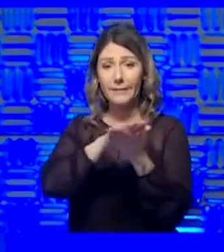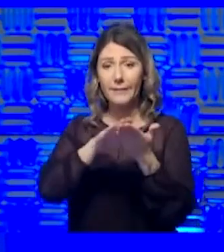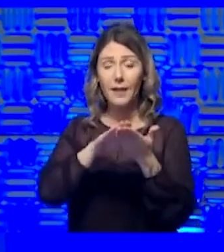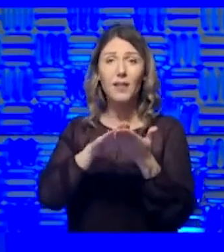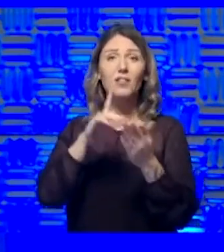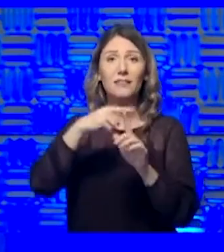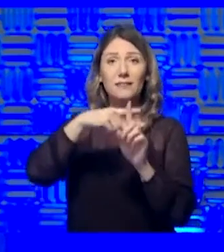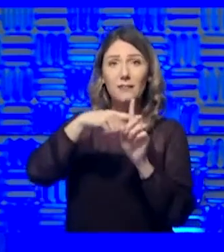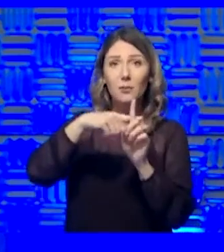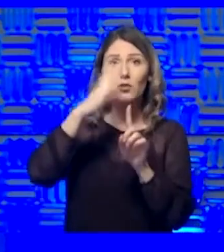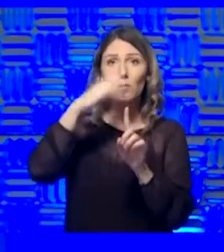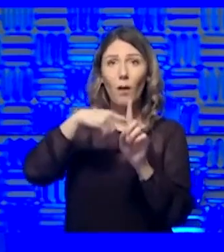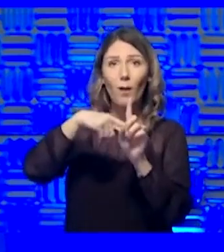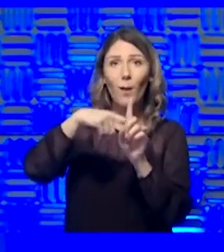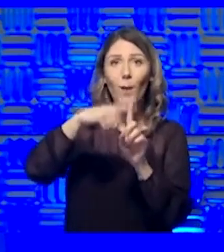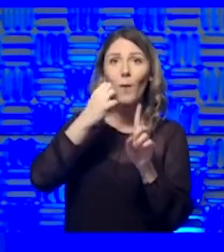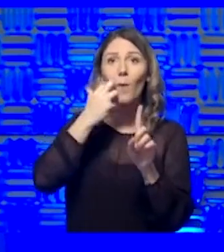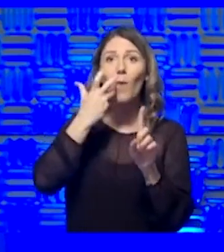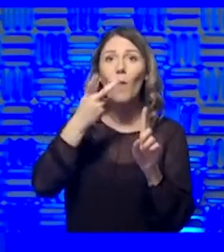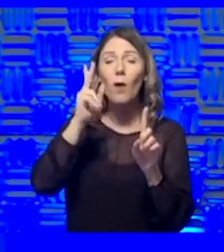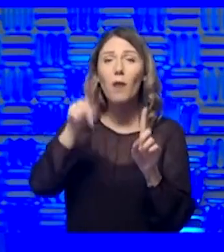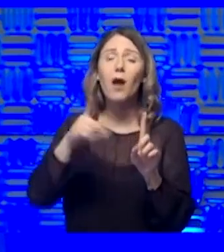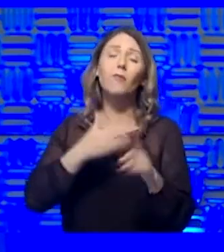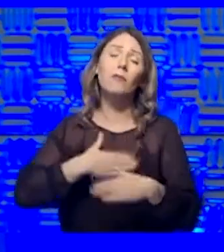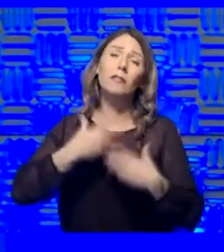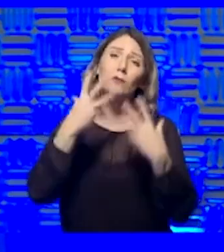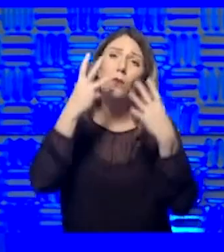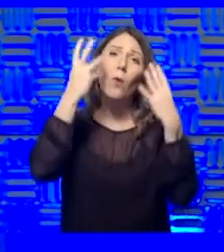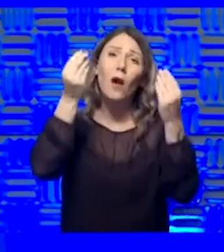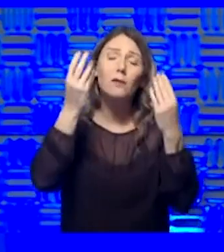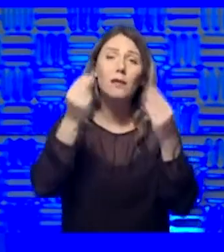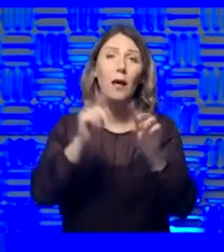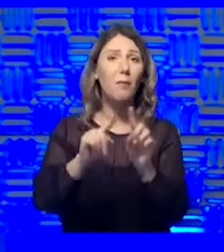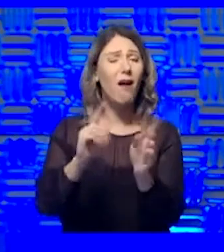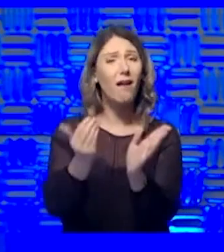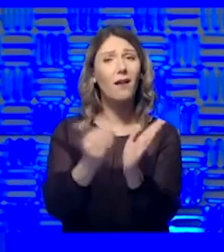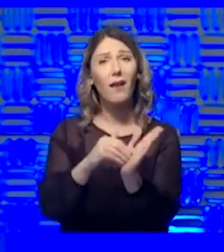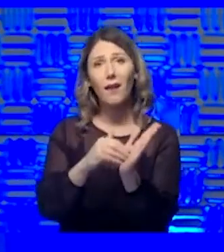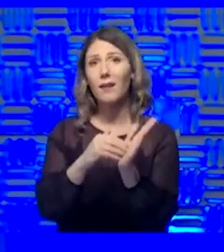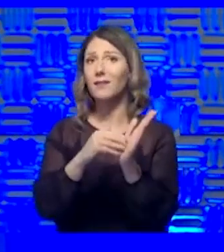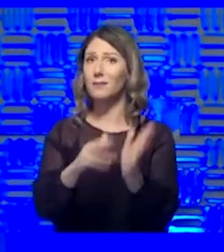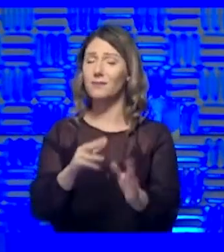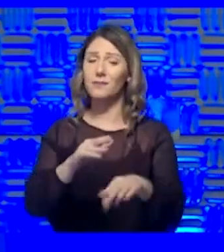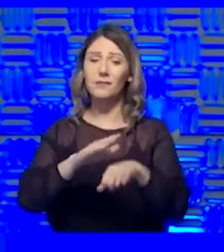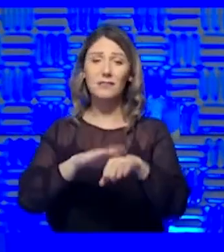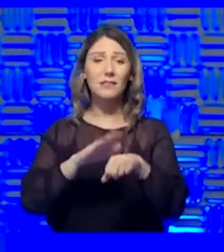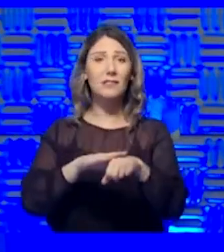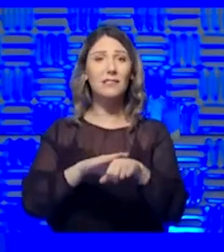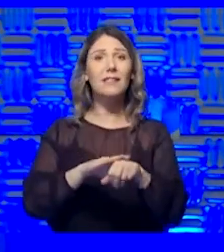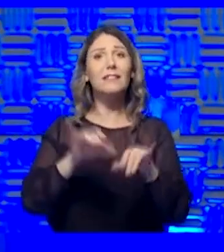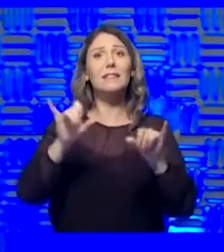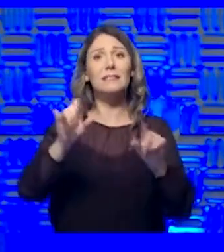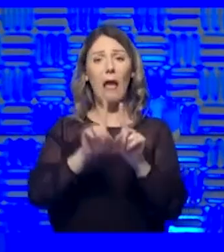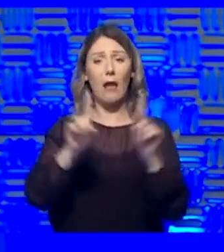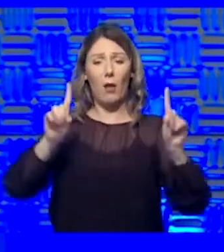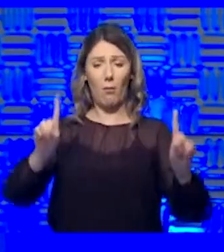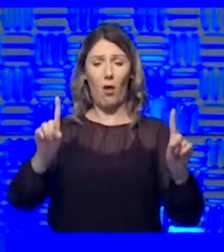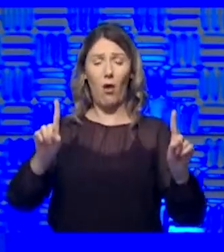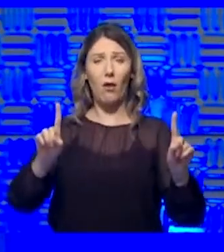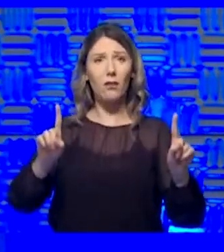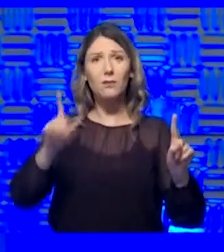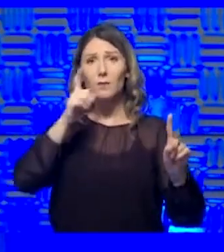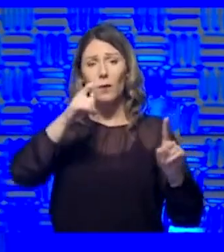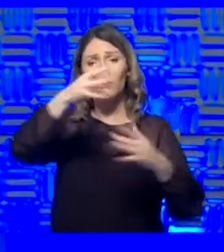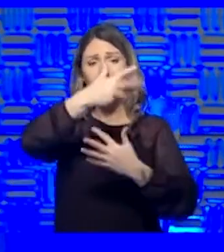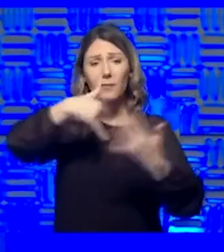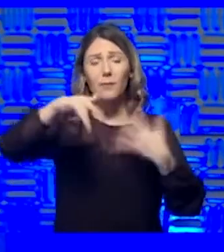temperatures are going to continue to warm. Please go outside, but again, please stay apart. Stay away from other people